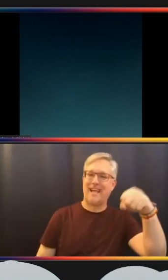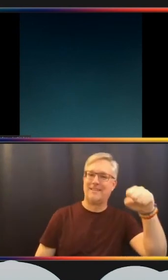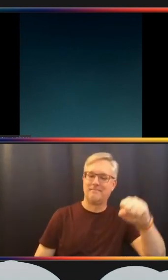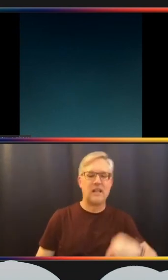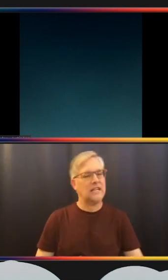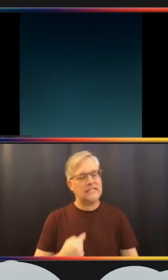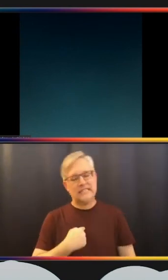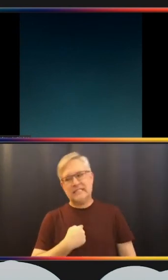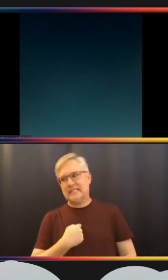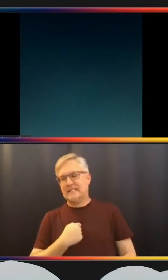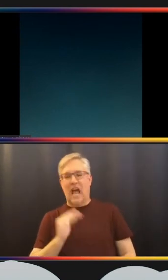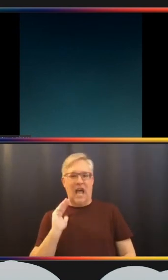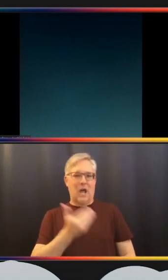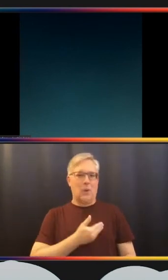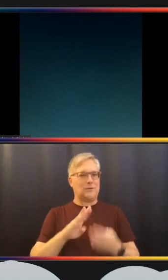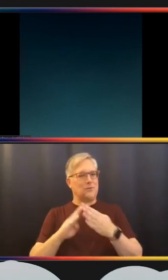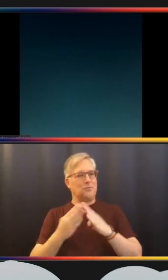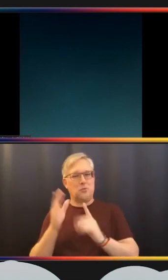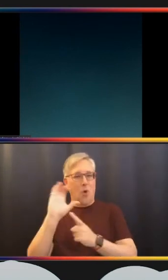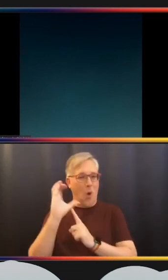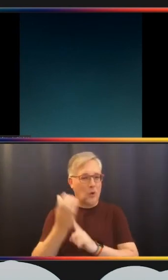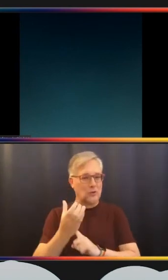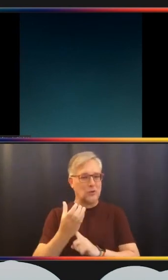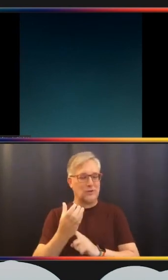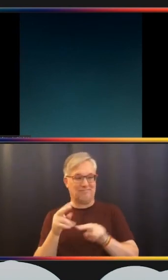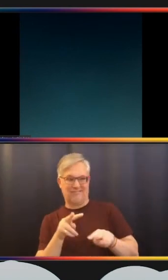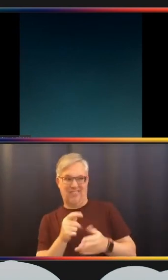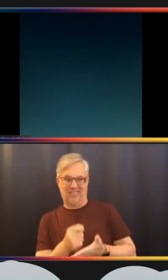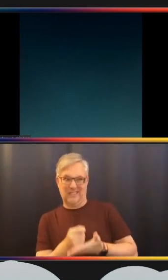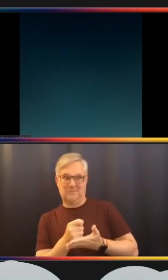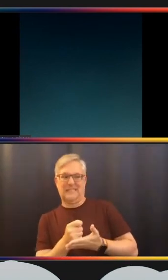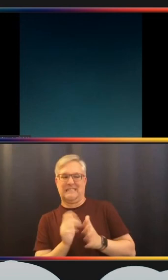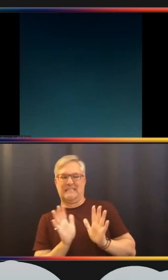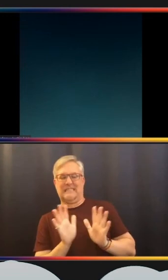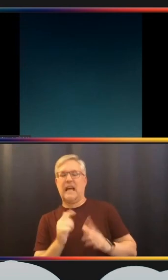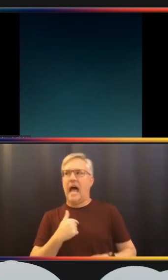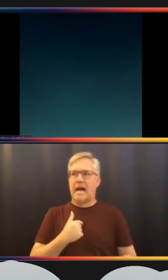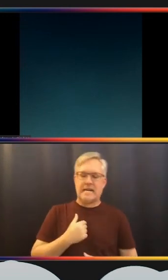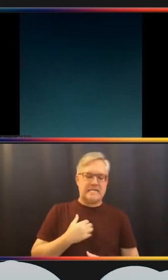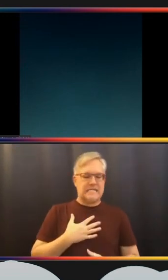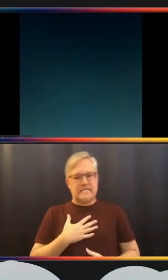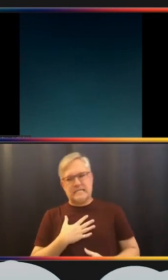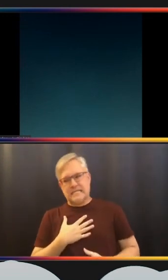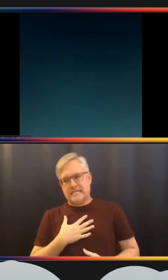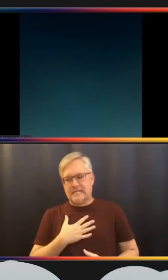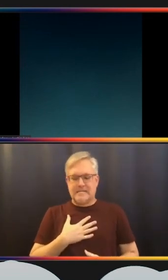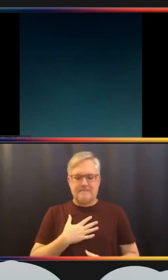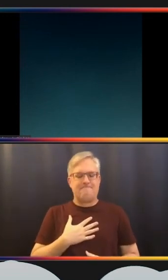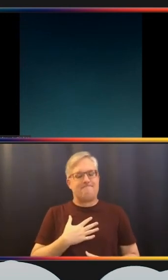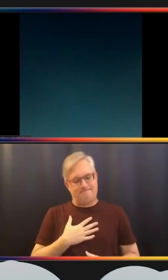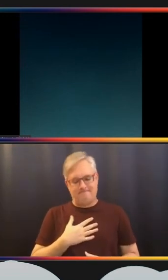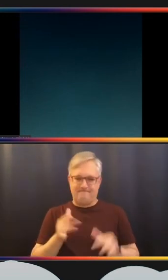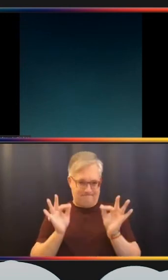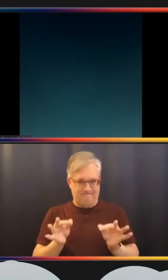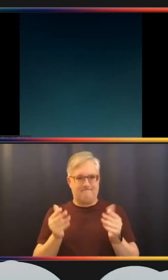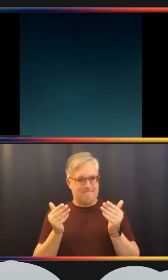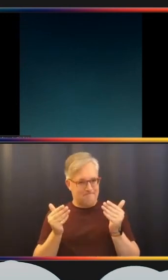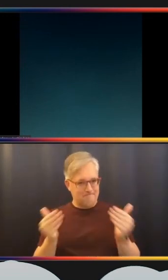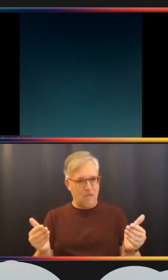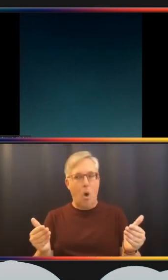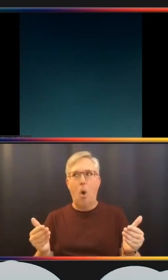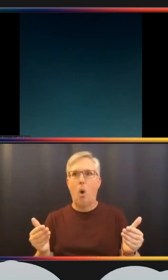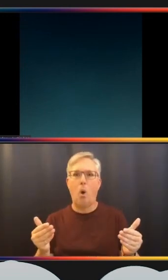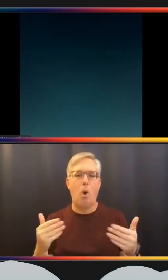time to make that decision for myself. But it's, for me, it works incredibly well. It's